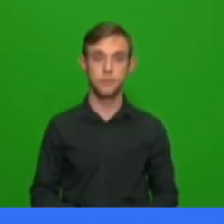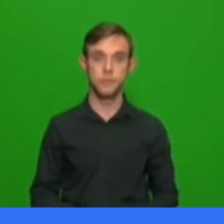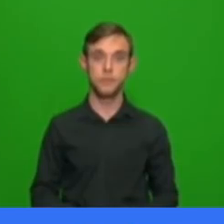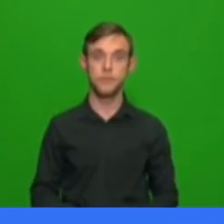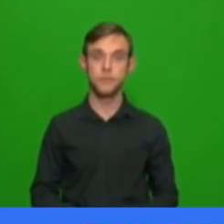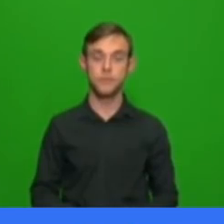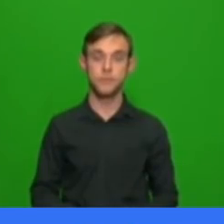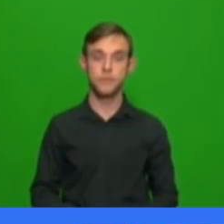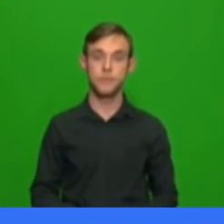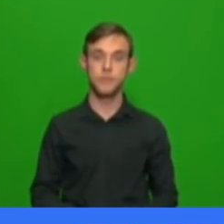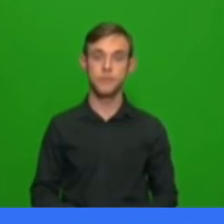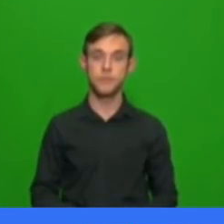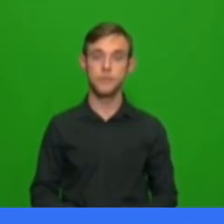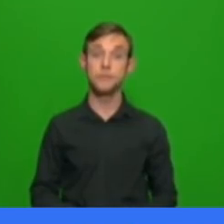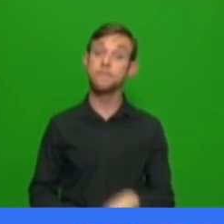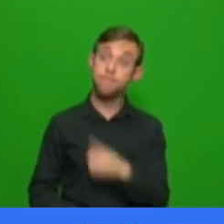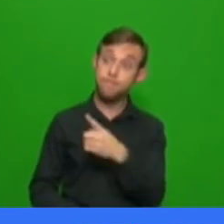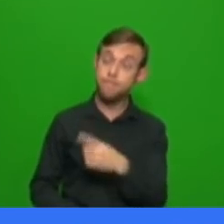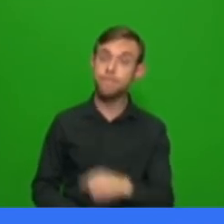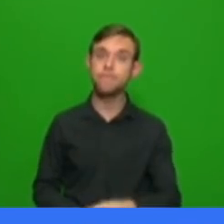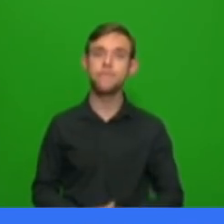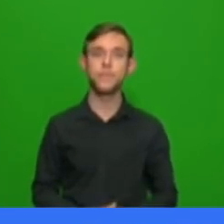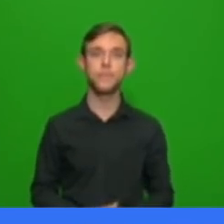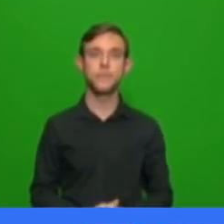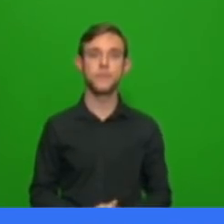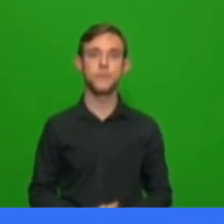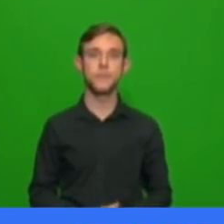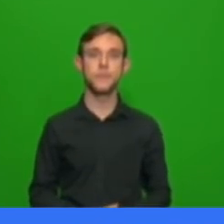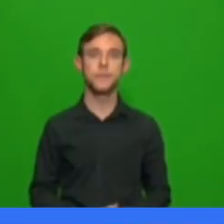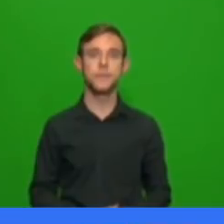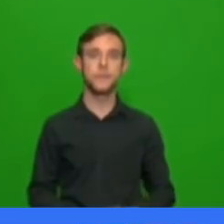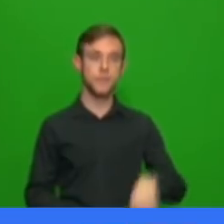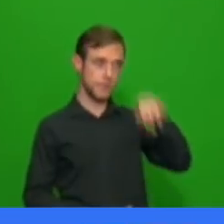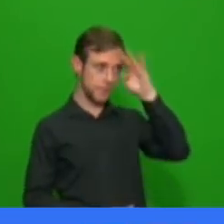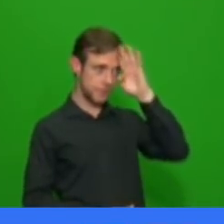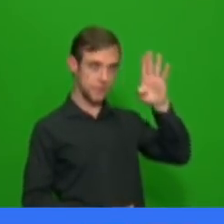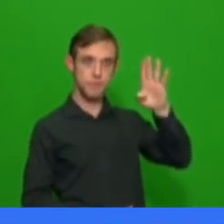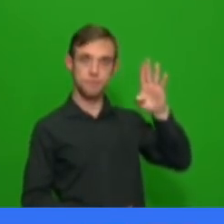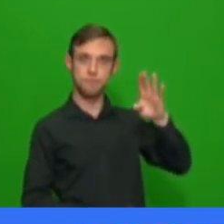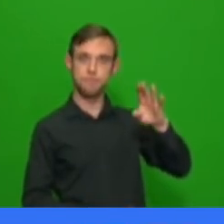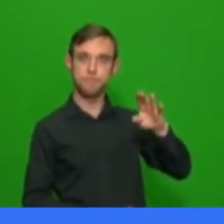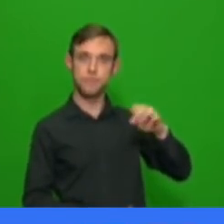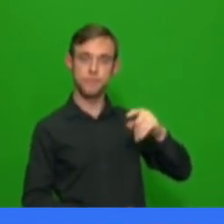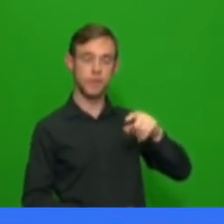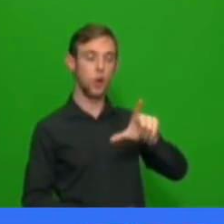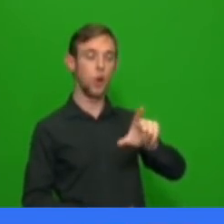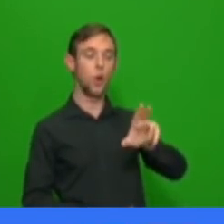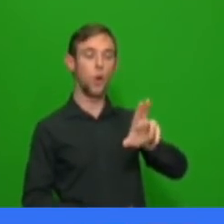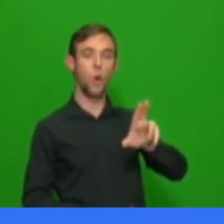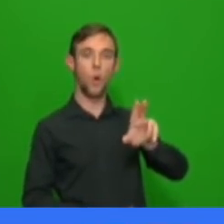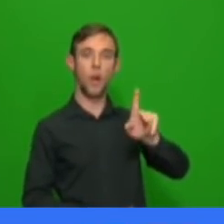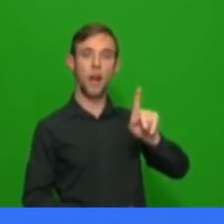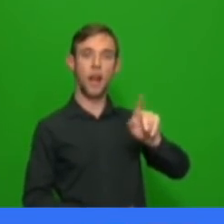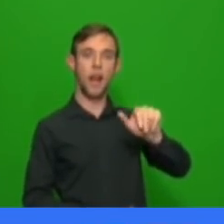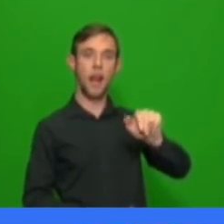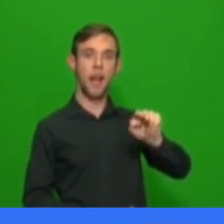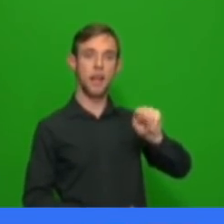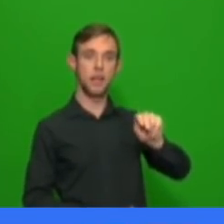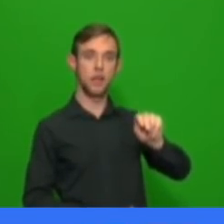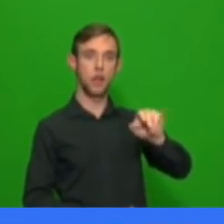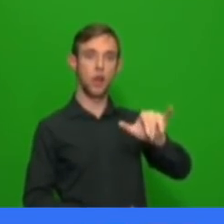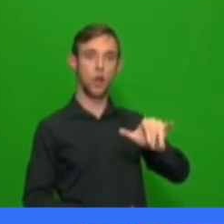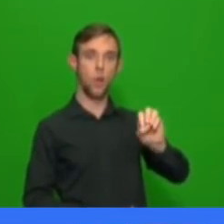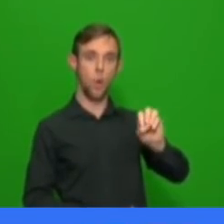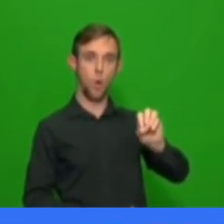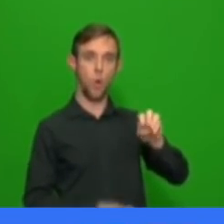Okay. Sir. So, Governor, since you mentioned, it's Lucanio Mnyanda from Business Day. Since you mentioned